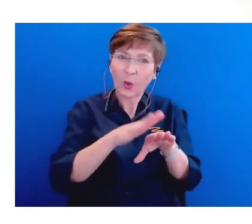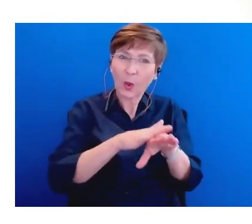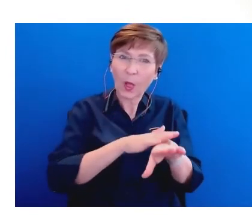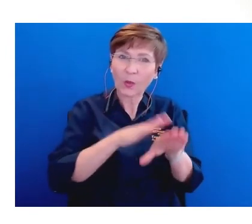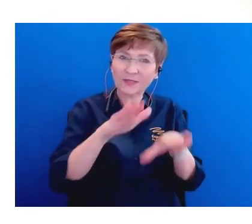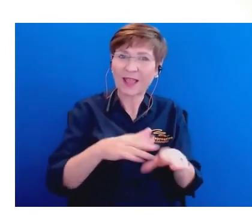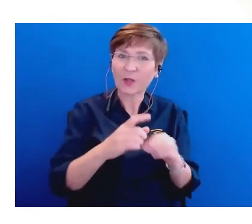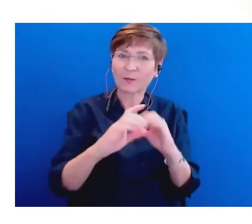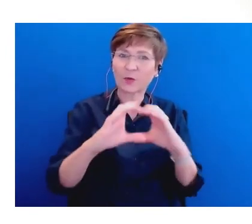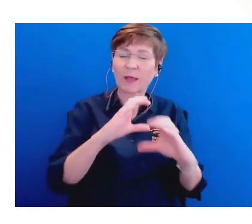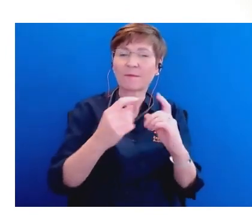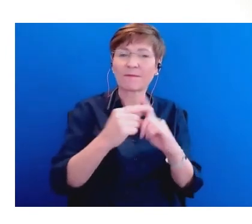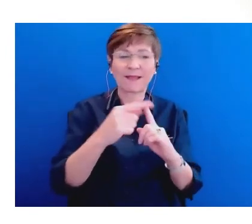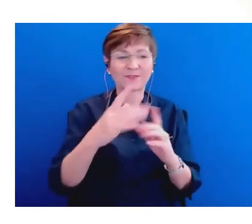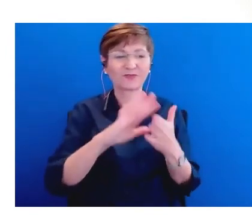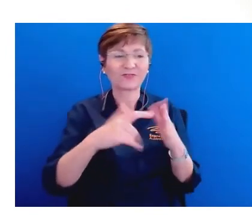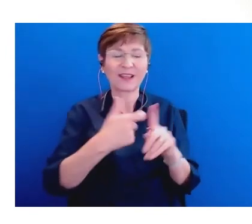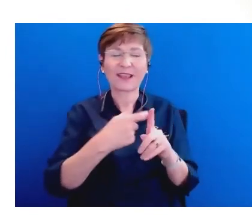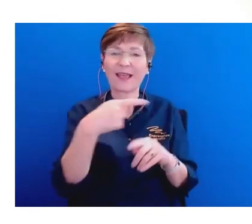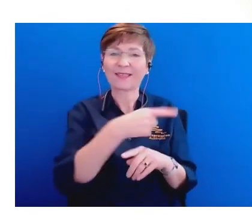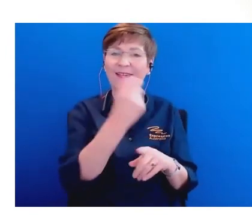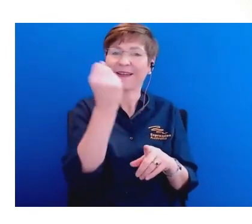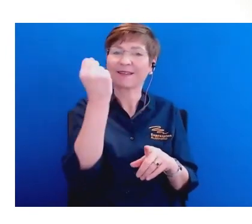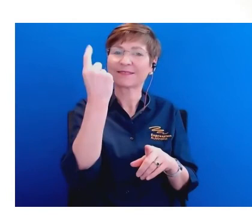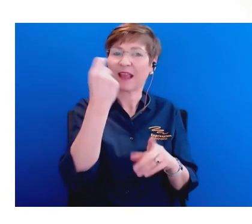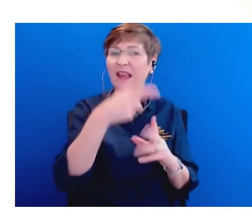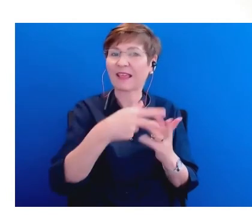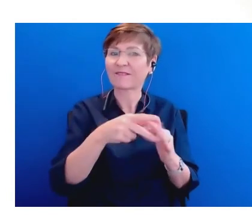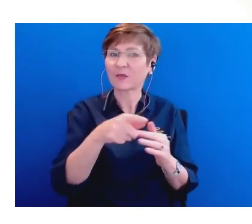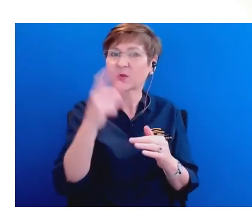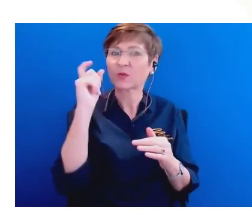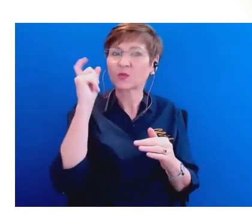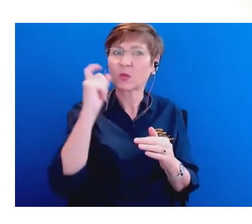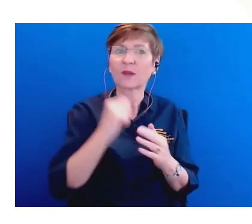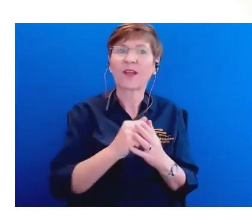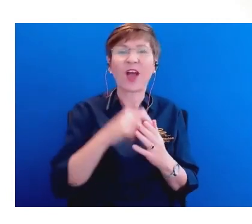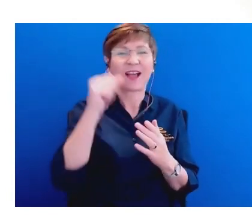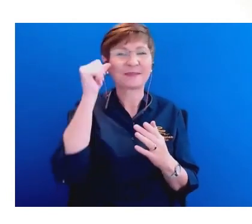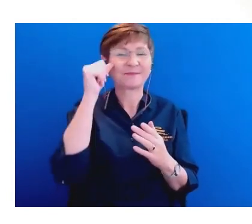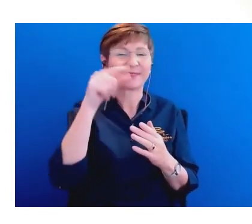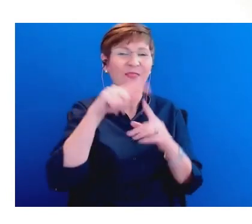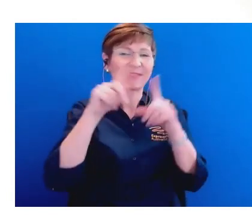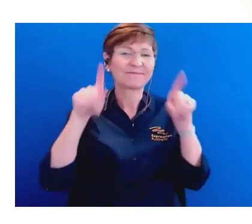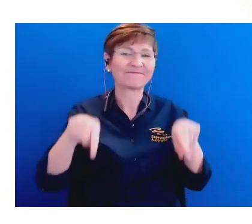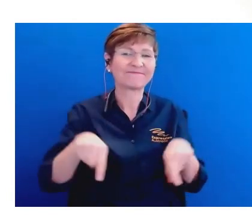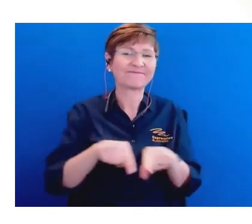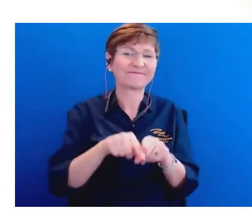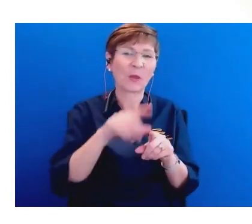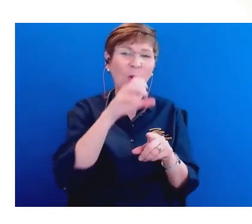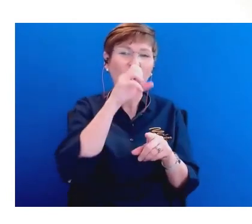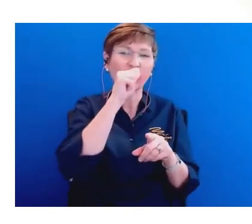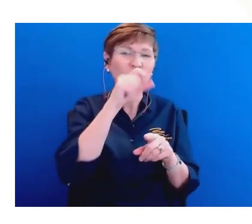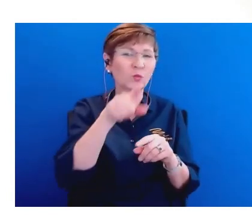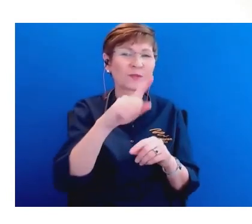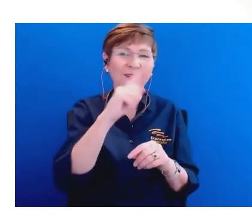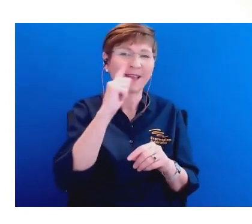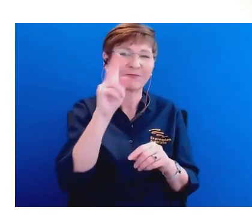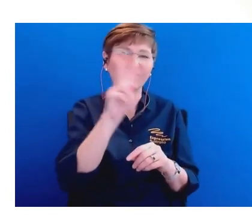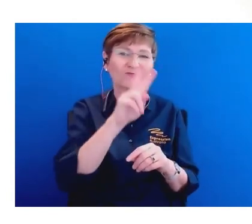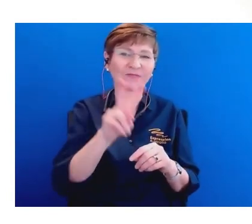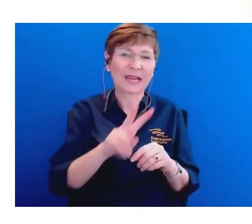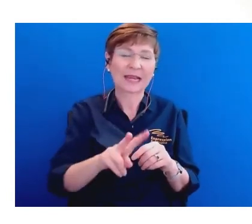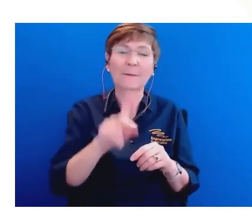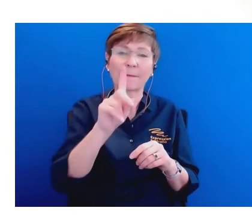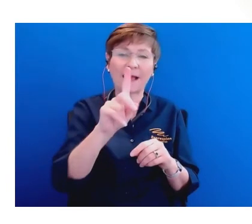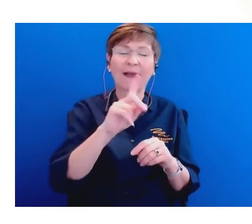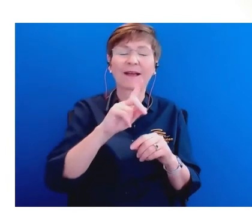concerns. And this isn't legible, but just to give you an idea, we also have this sort of checklist in the guide about tips